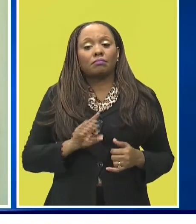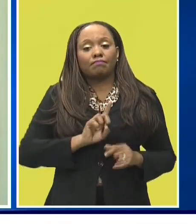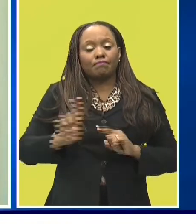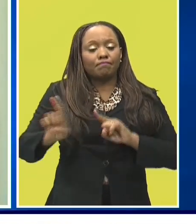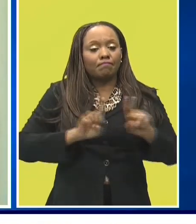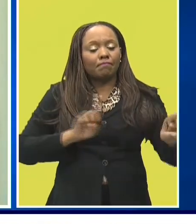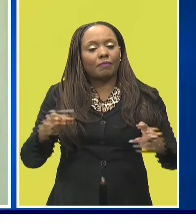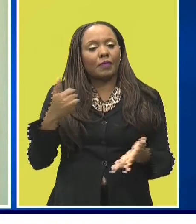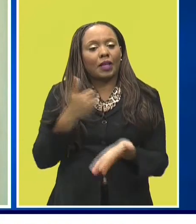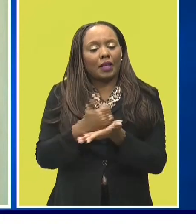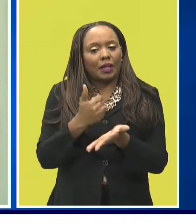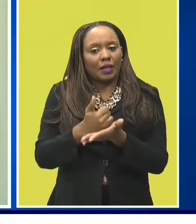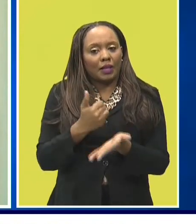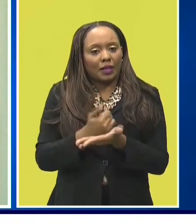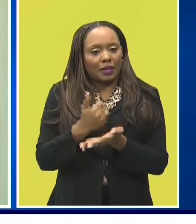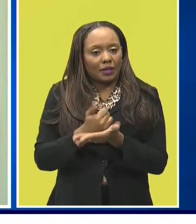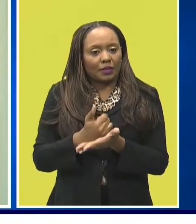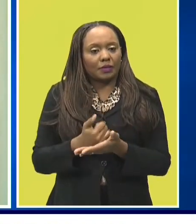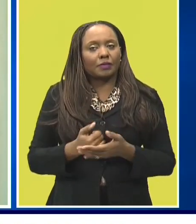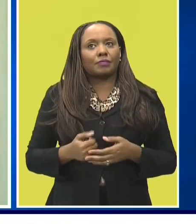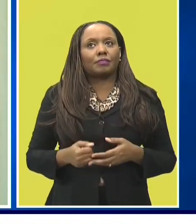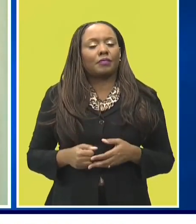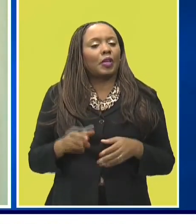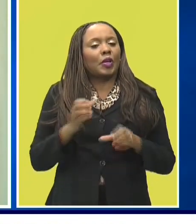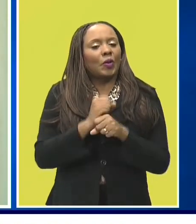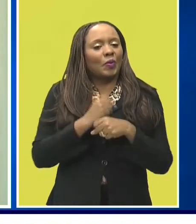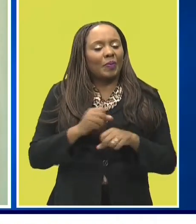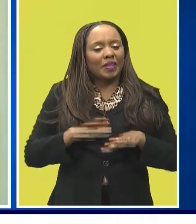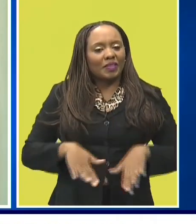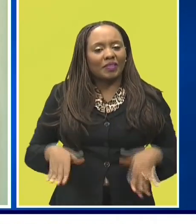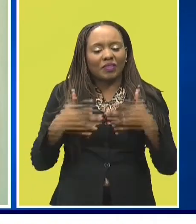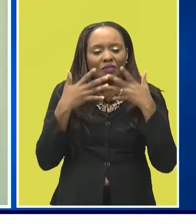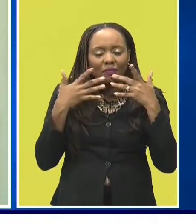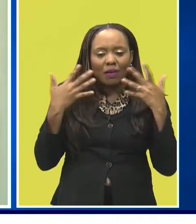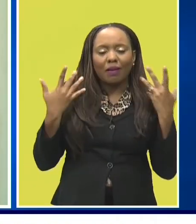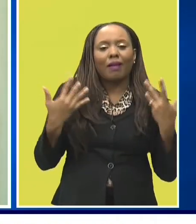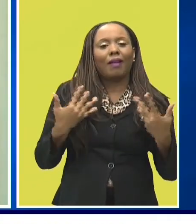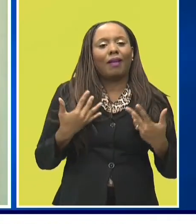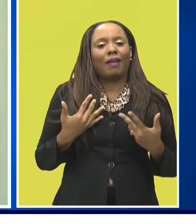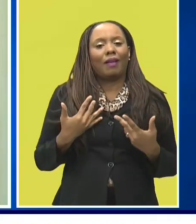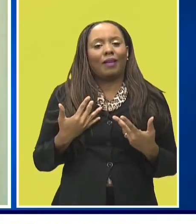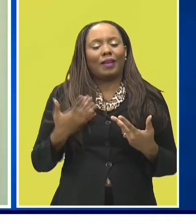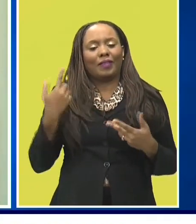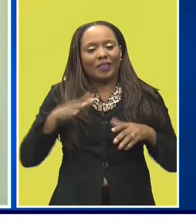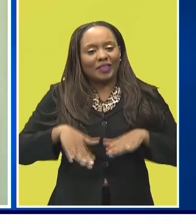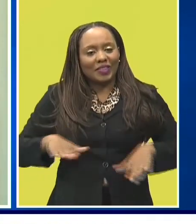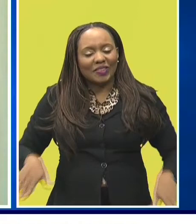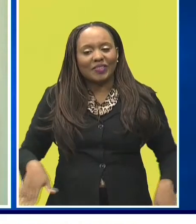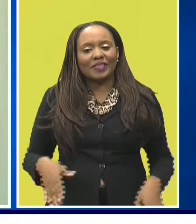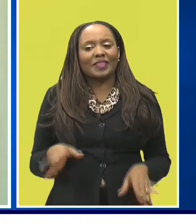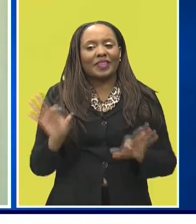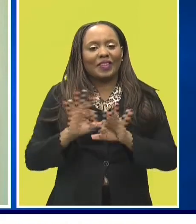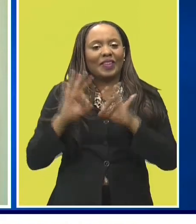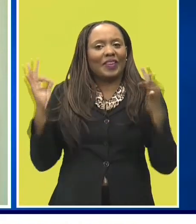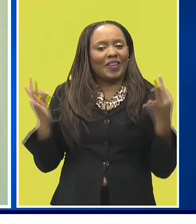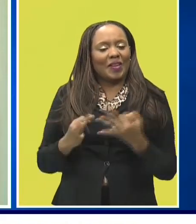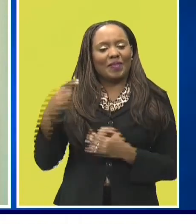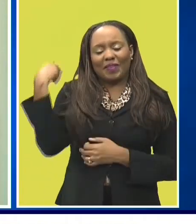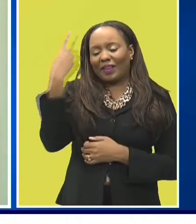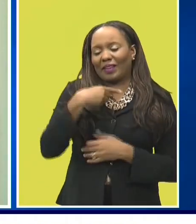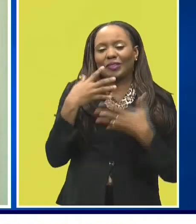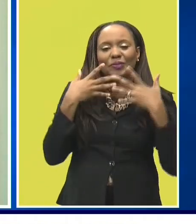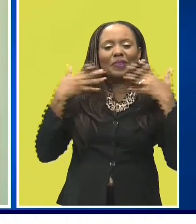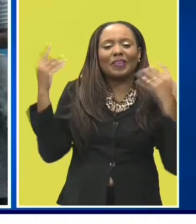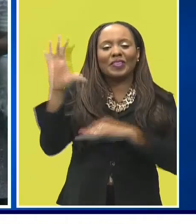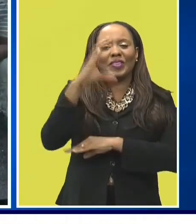families, because you're going to put a smile on some children and some families' face this